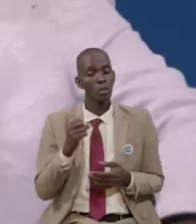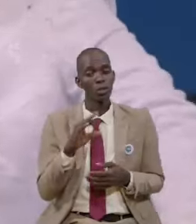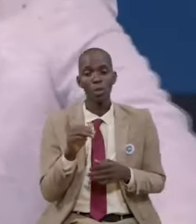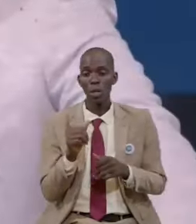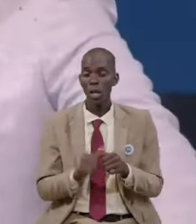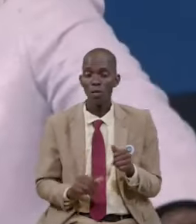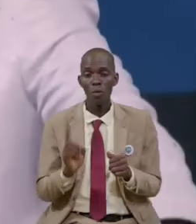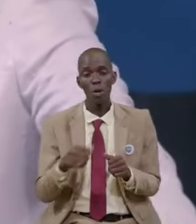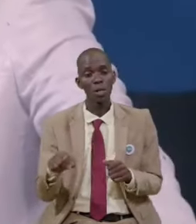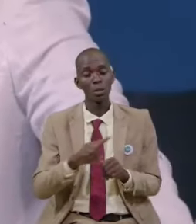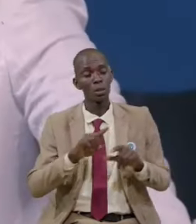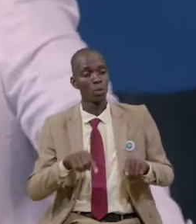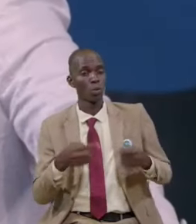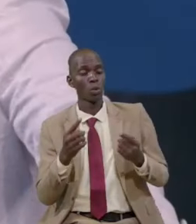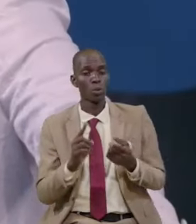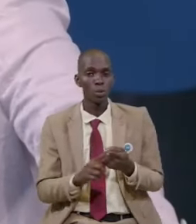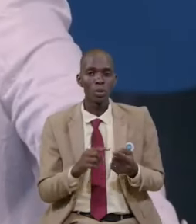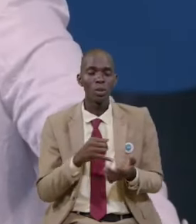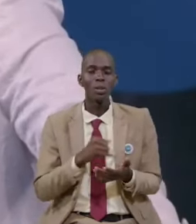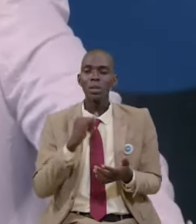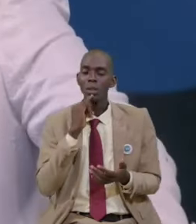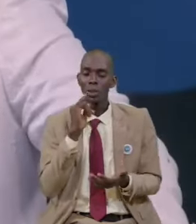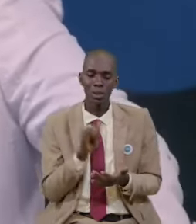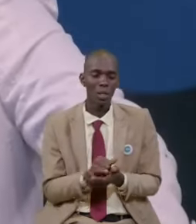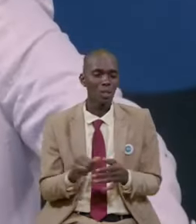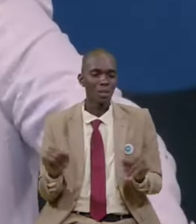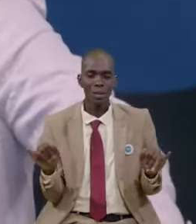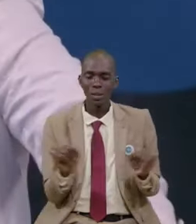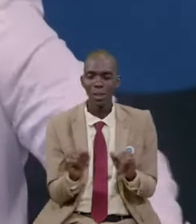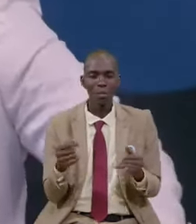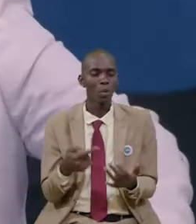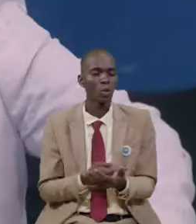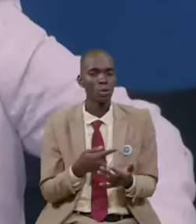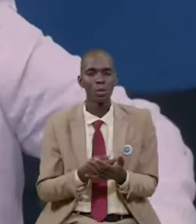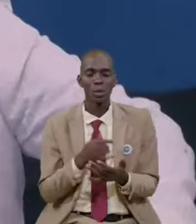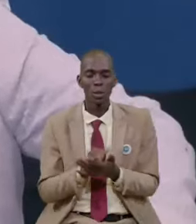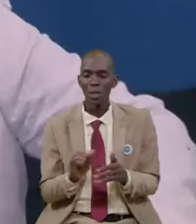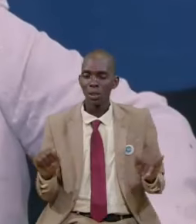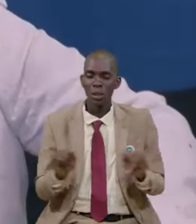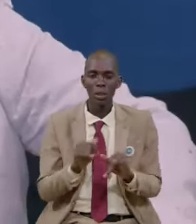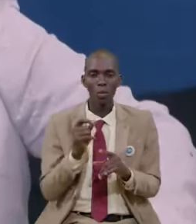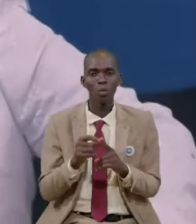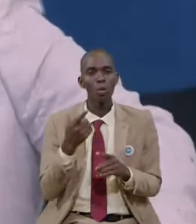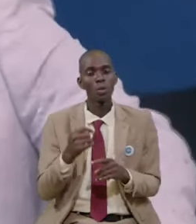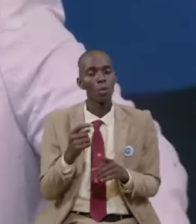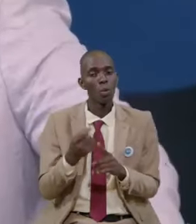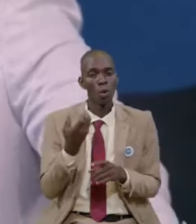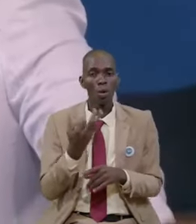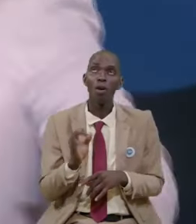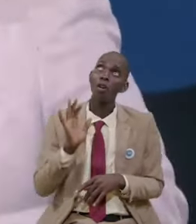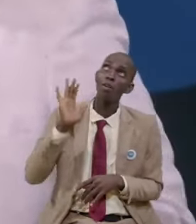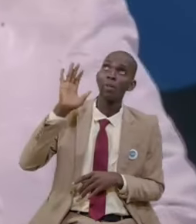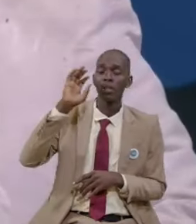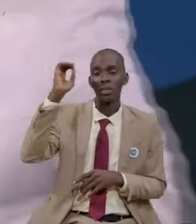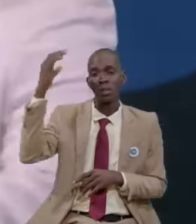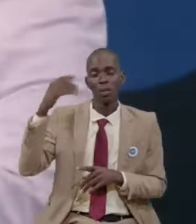same gospel. That same word, the word of his grace, and the word of salvation is spread